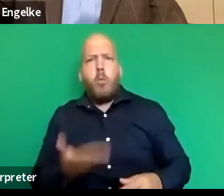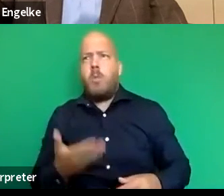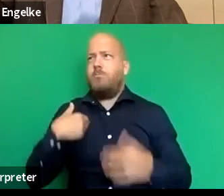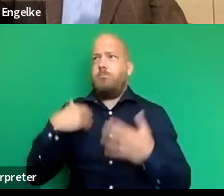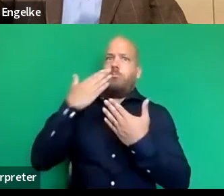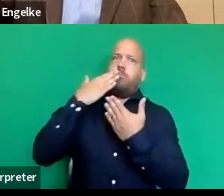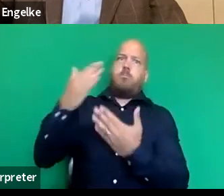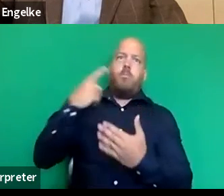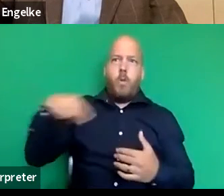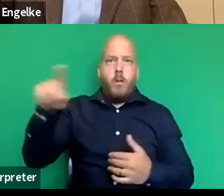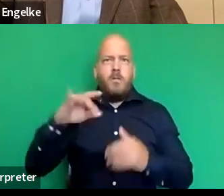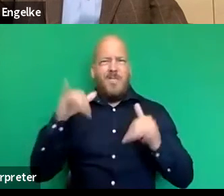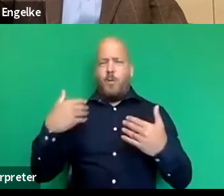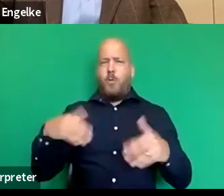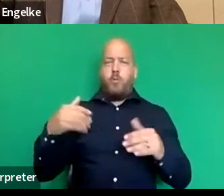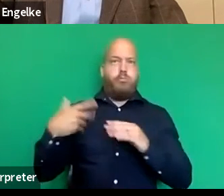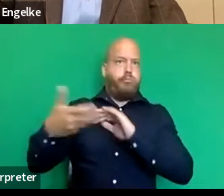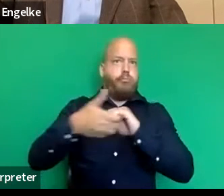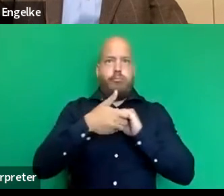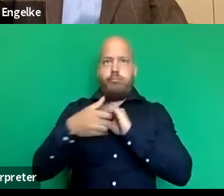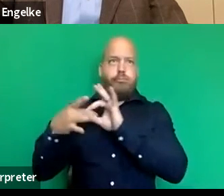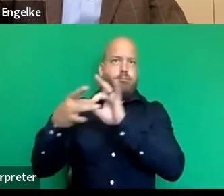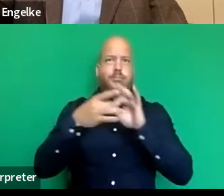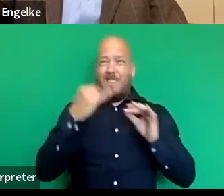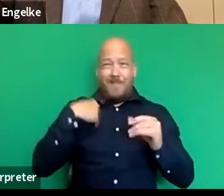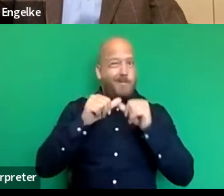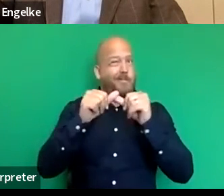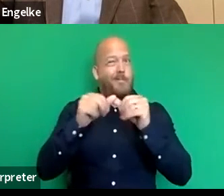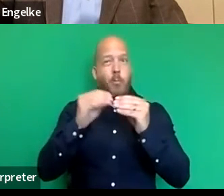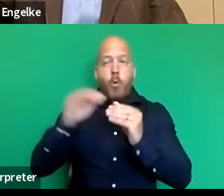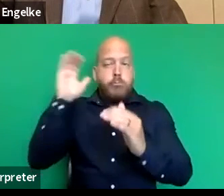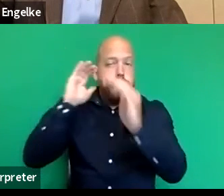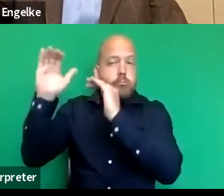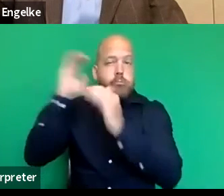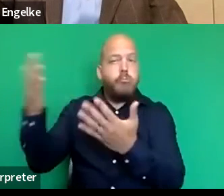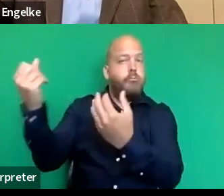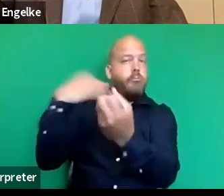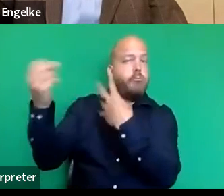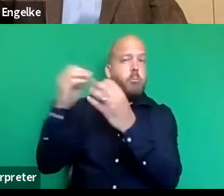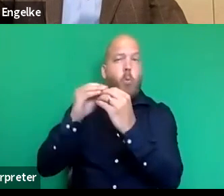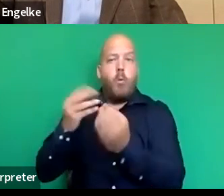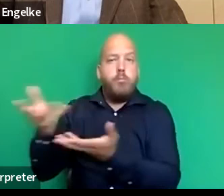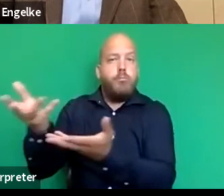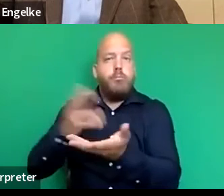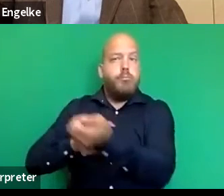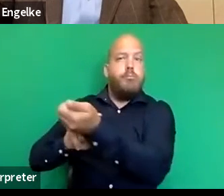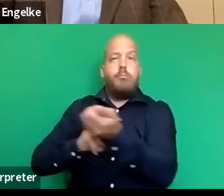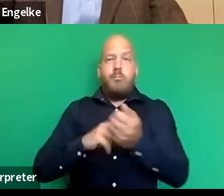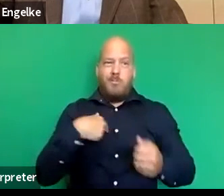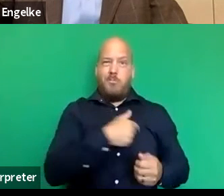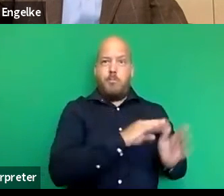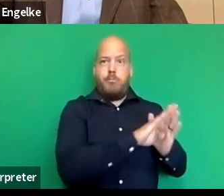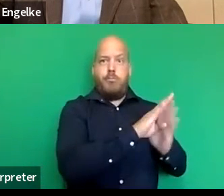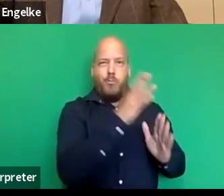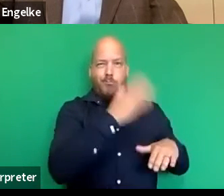consumers and driving our development in the direction that they want, you know, the future looks very bright. So yeah,